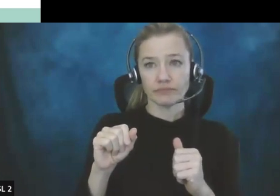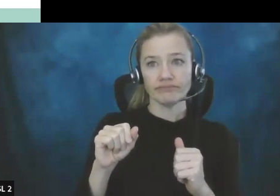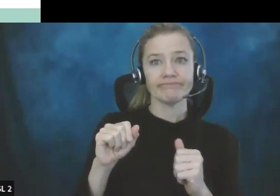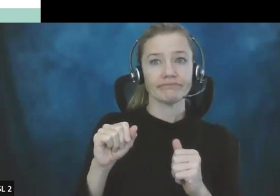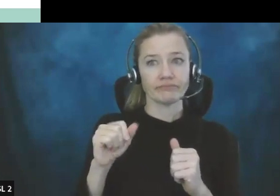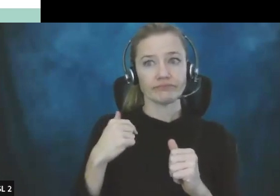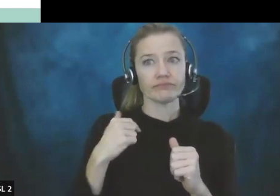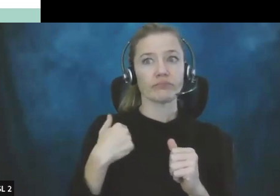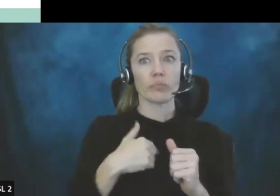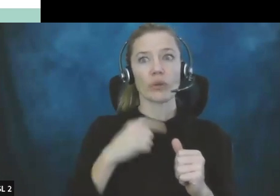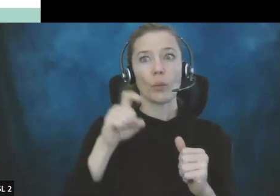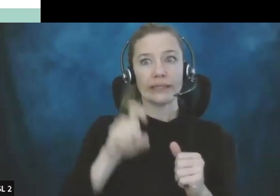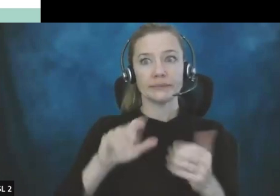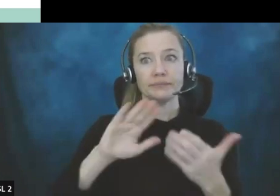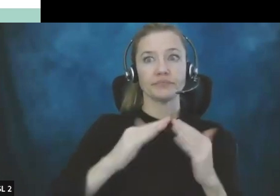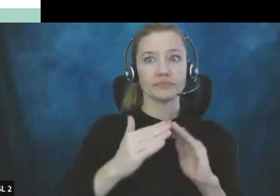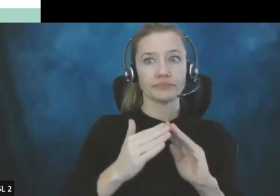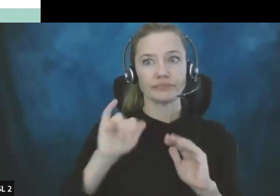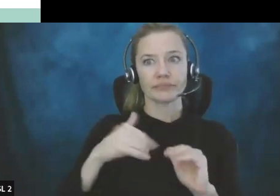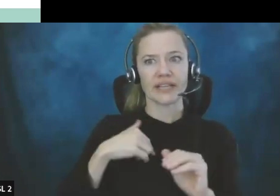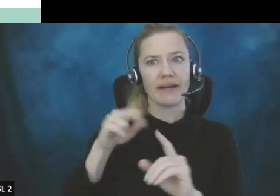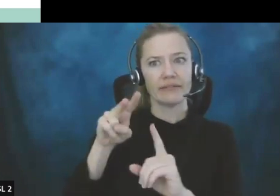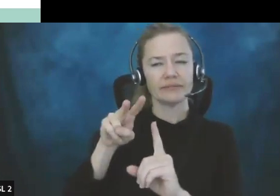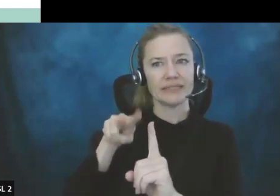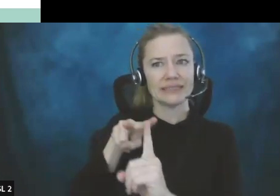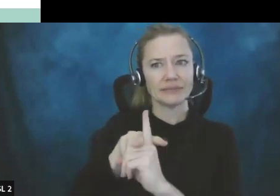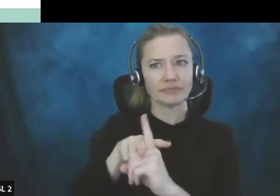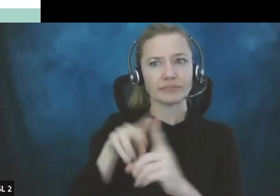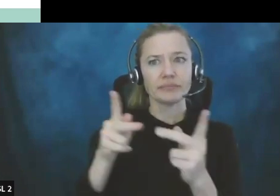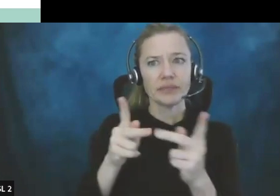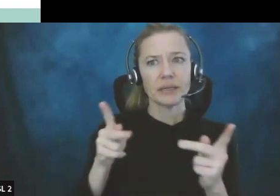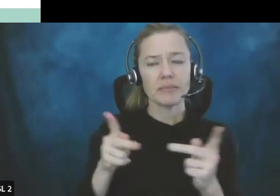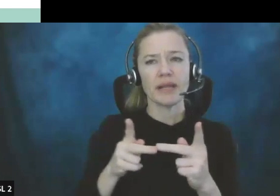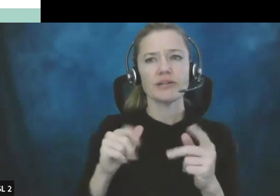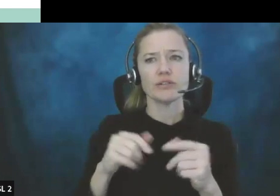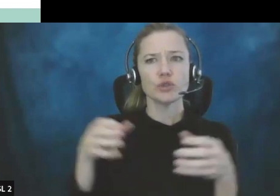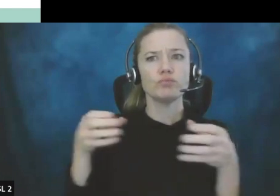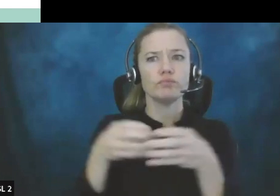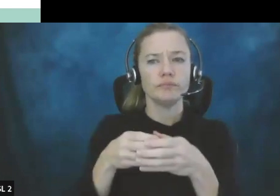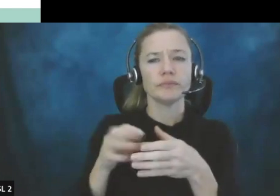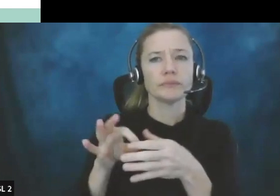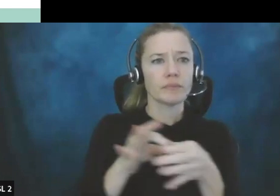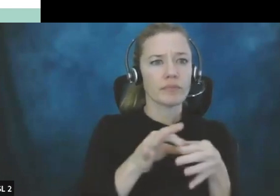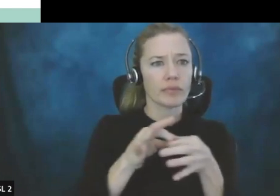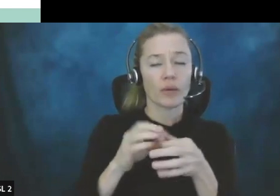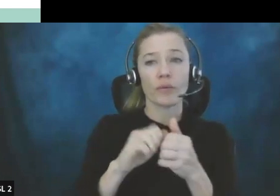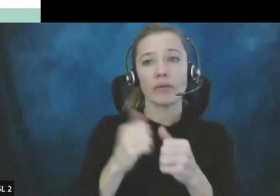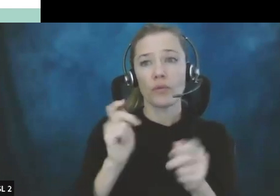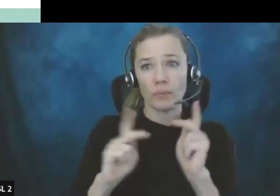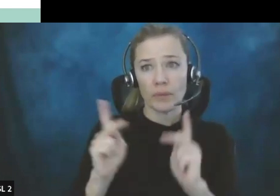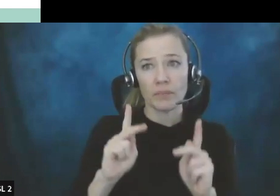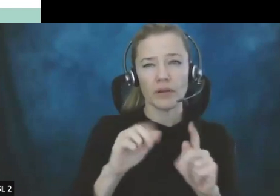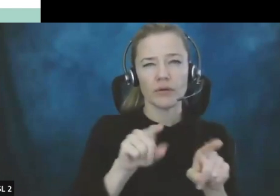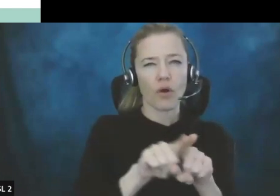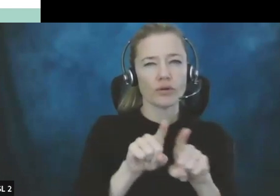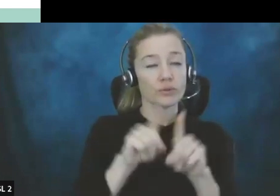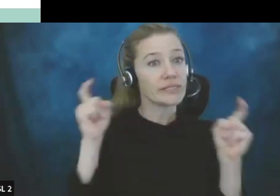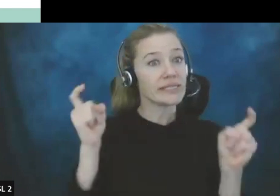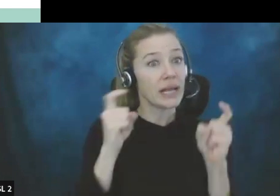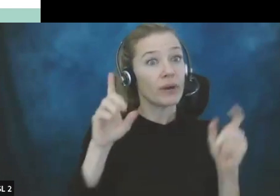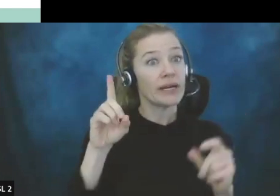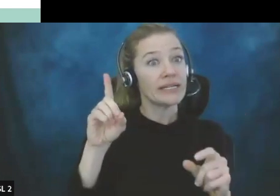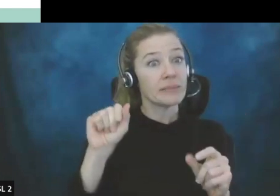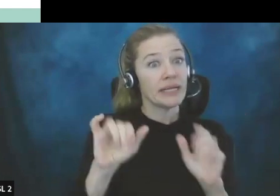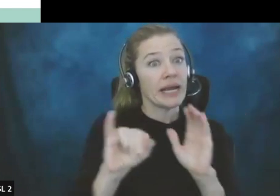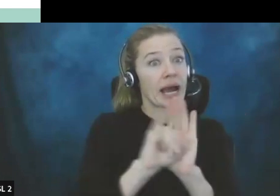disabilities. There was a need for communities to have a dedicated place to feel safe and connect with others, and then also